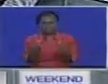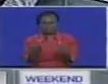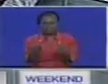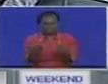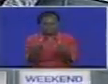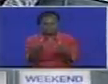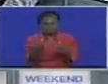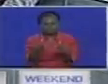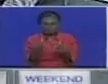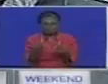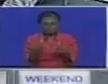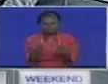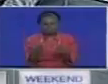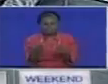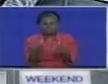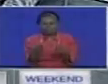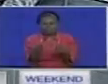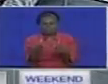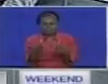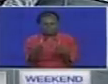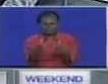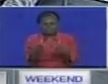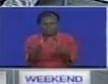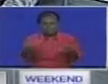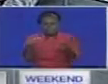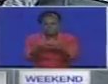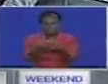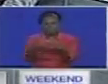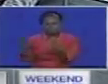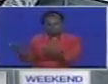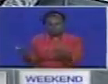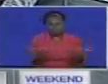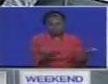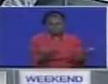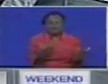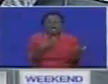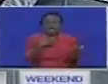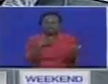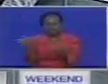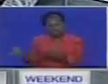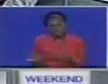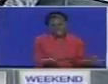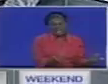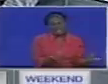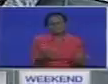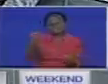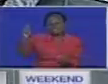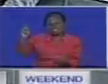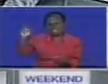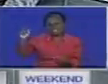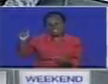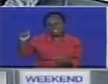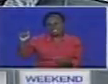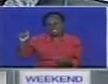just want to extend a warm welcome to the members who are disgruntled. Of course you would do that. Of course you would do